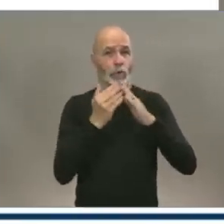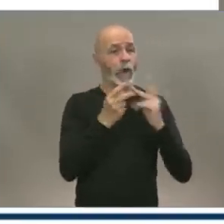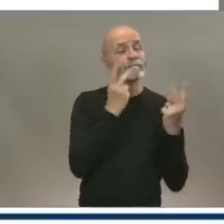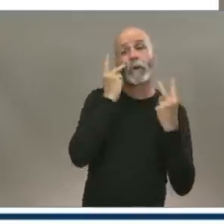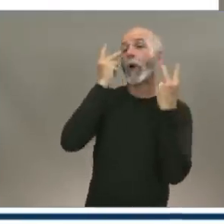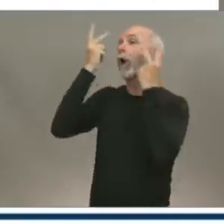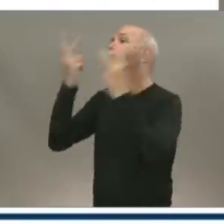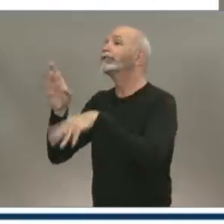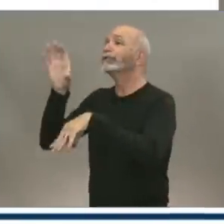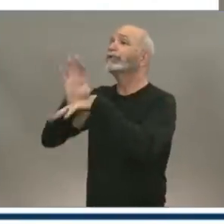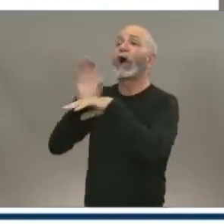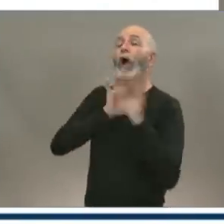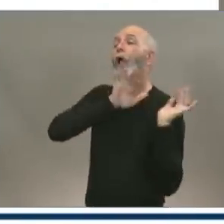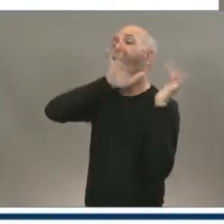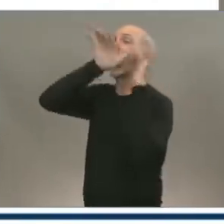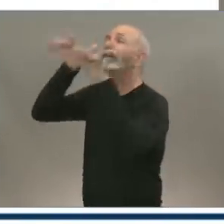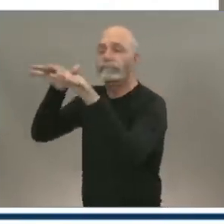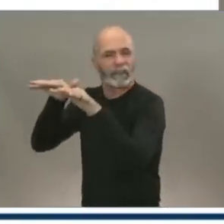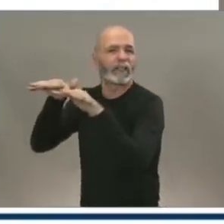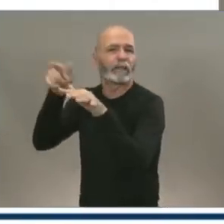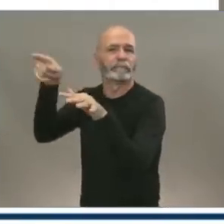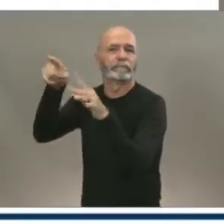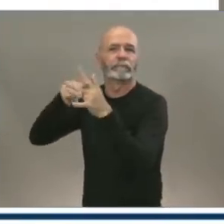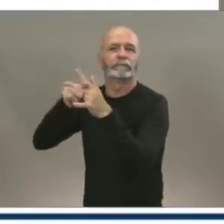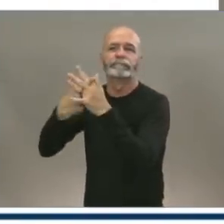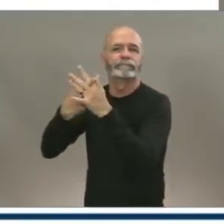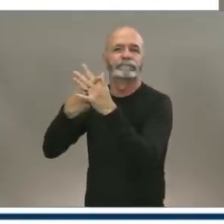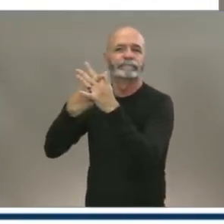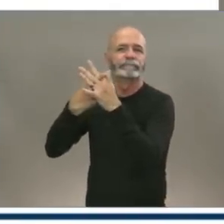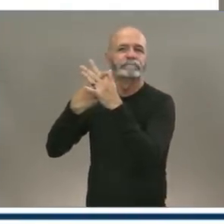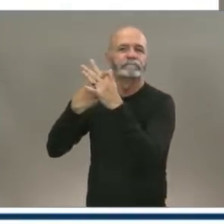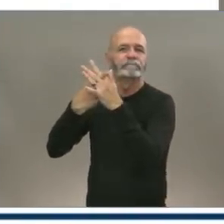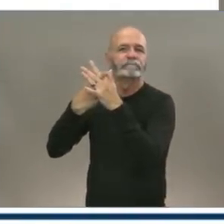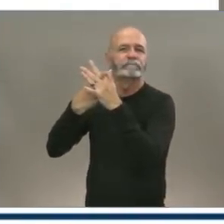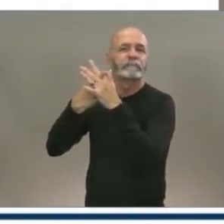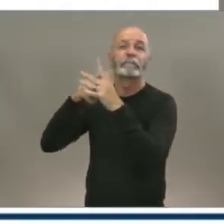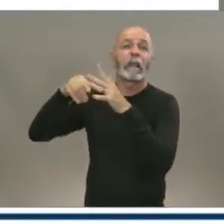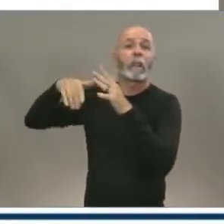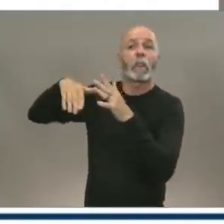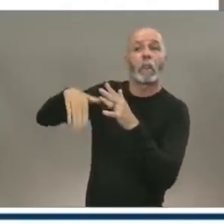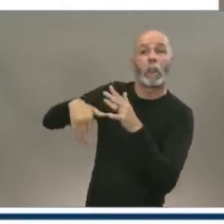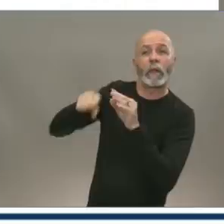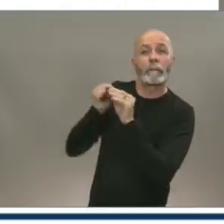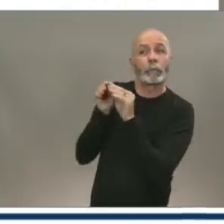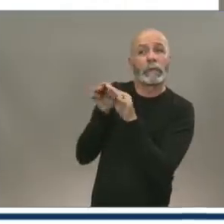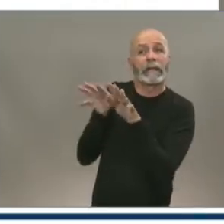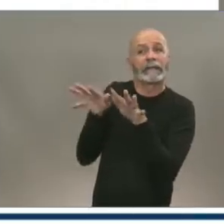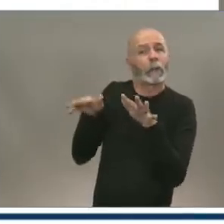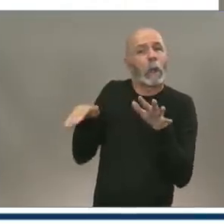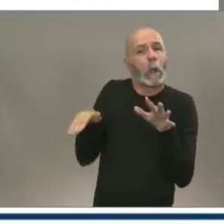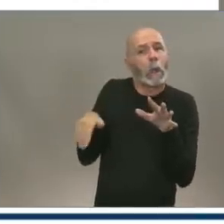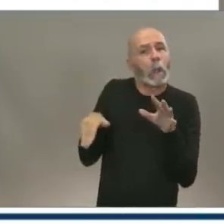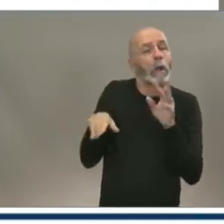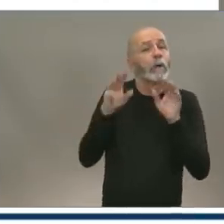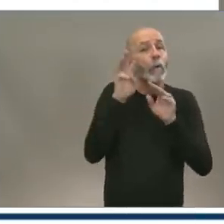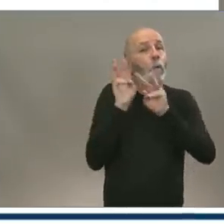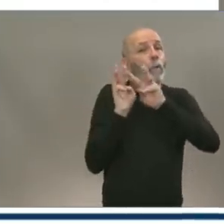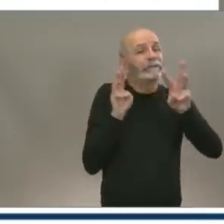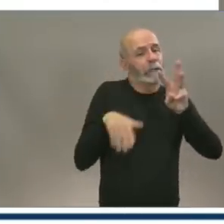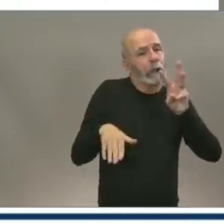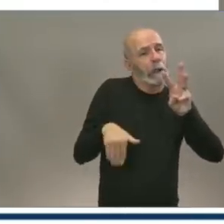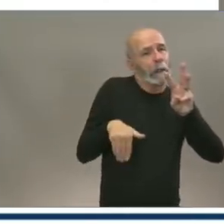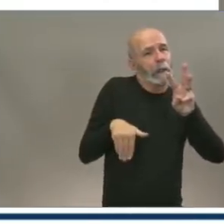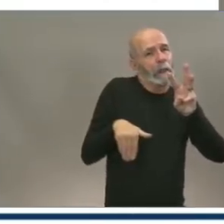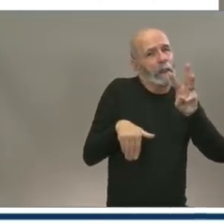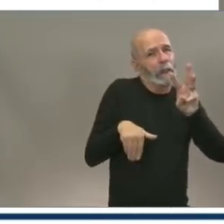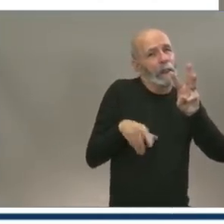does not appear to have spread in any substantive way further within that zone. This is not the case in Northern